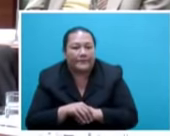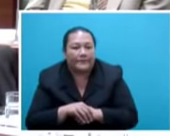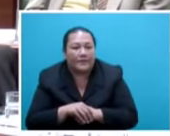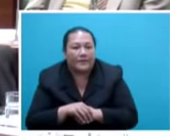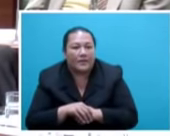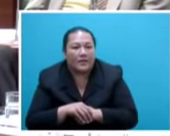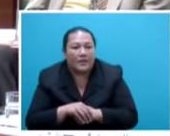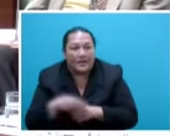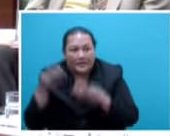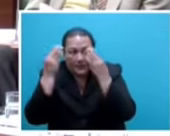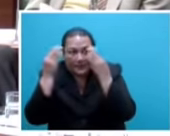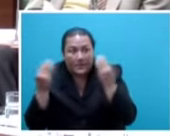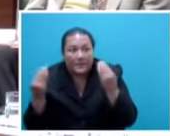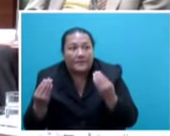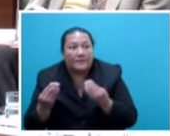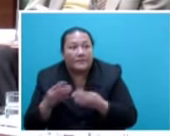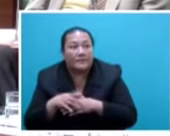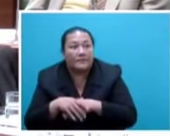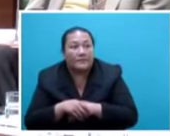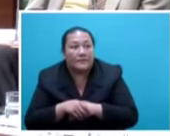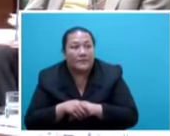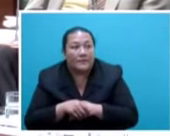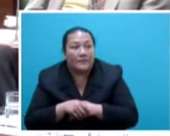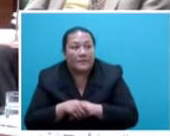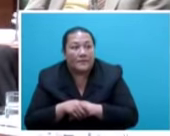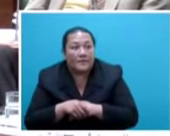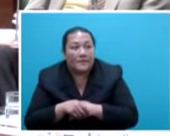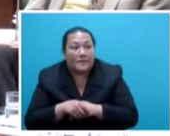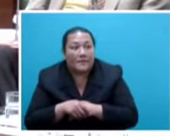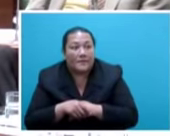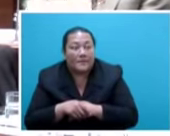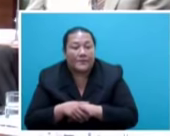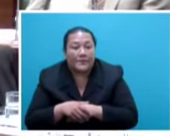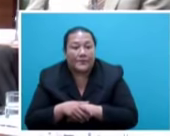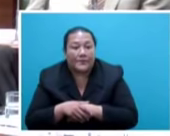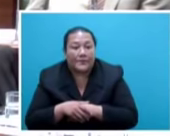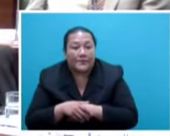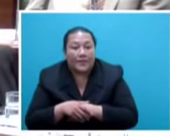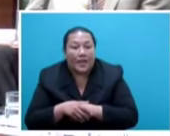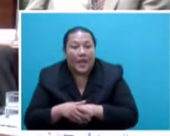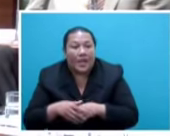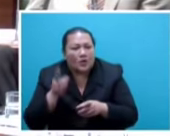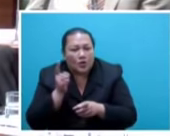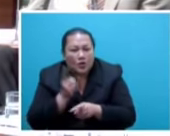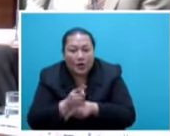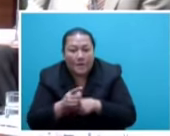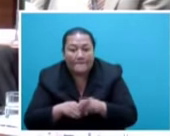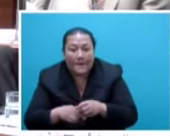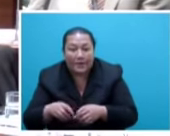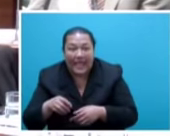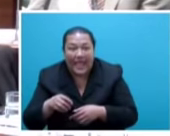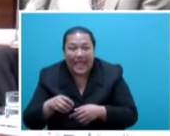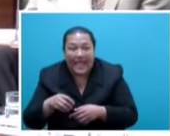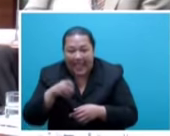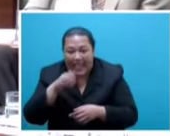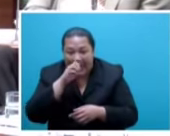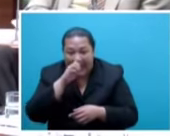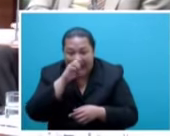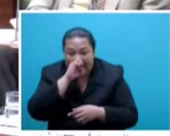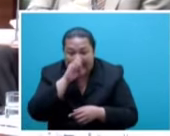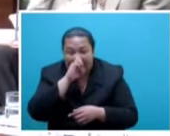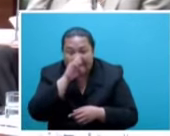Speaker, the Honourable Attorney General loves to berate the opposition on what he terms an obsession with ethnicity. But I put it to this House that it is he that has an